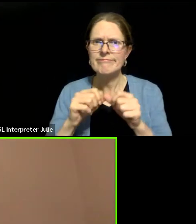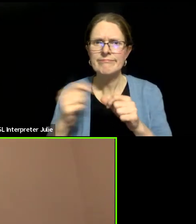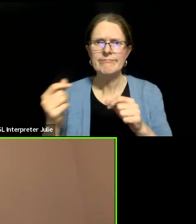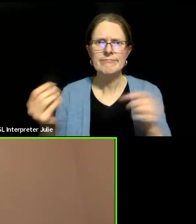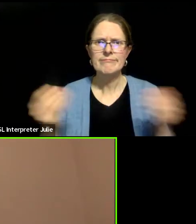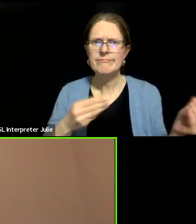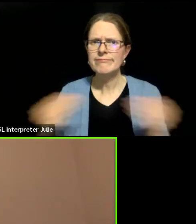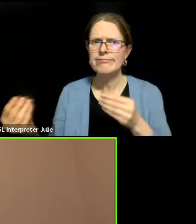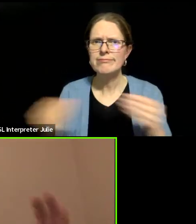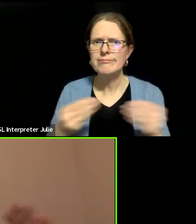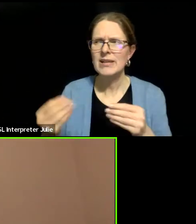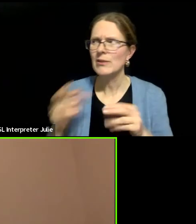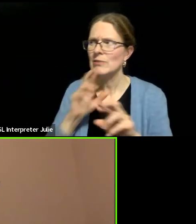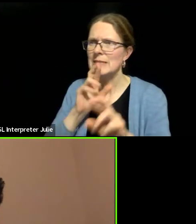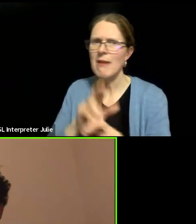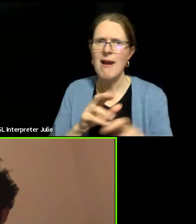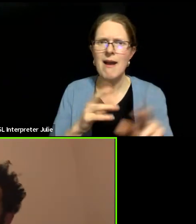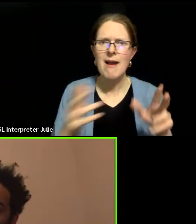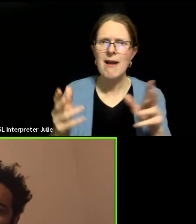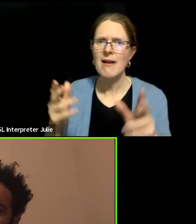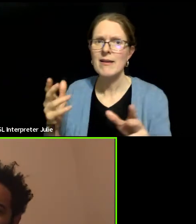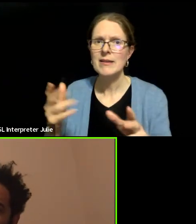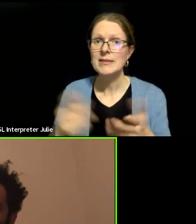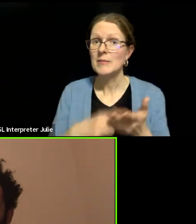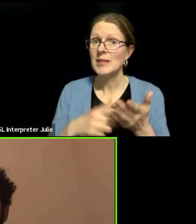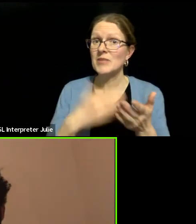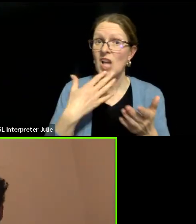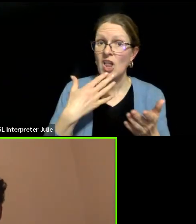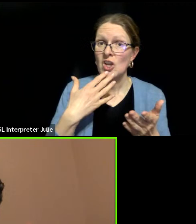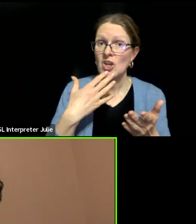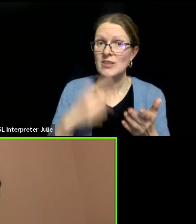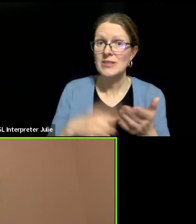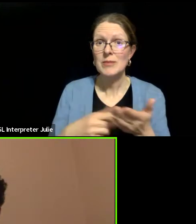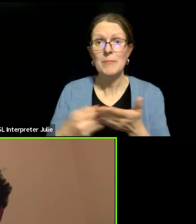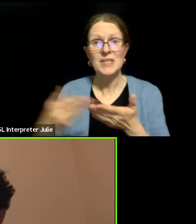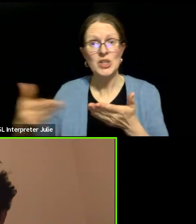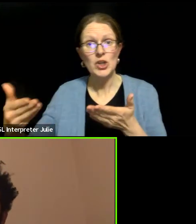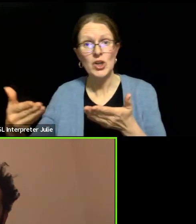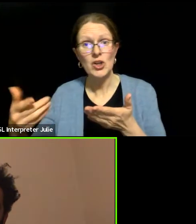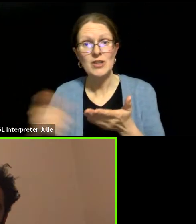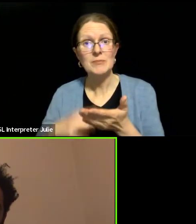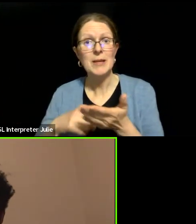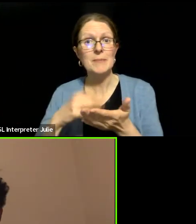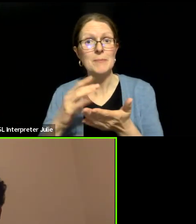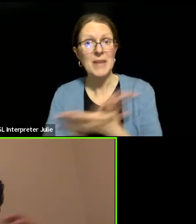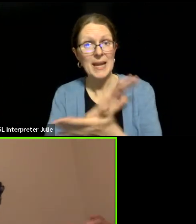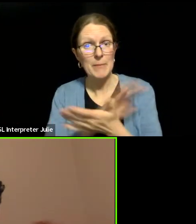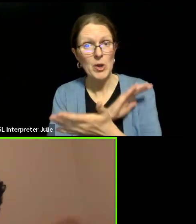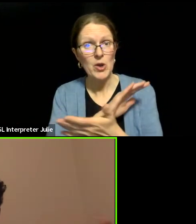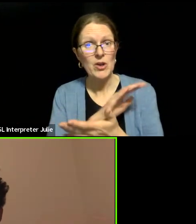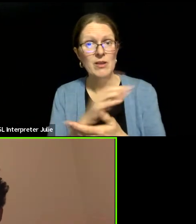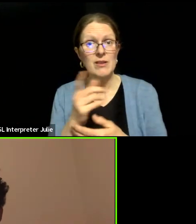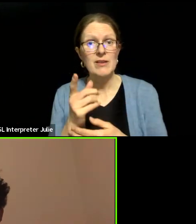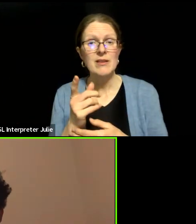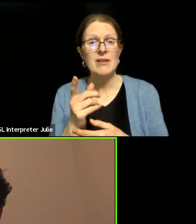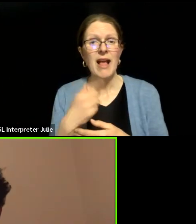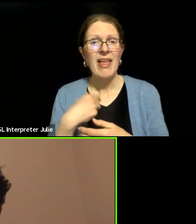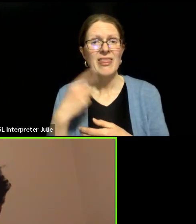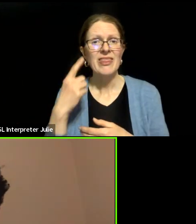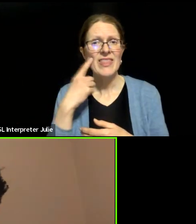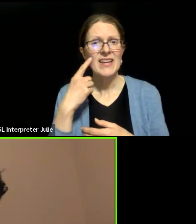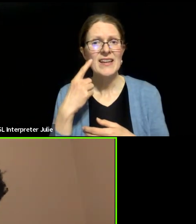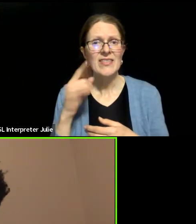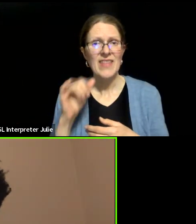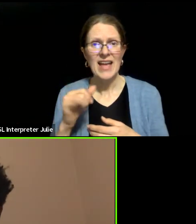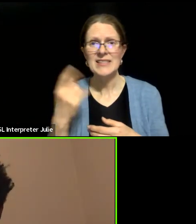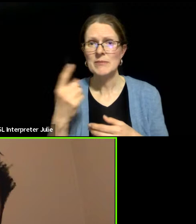to this? And a lot of times it's color, sometimes it's material, and sometimes it's paper. And I think that's something that I think artists do a lot,